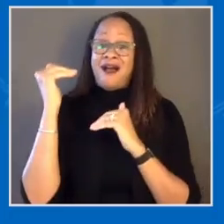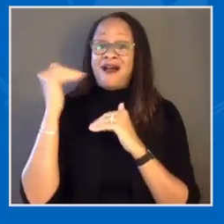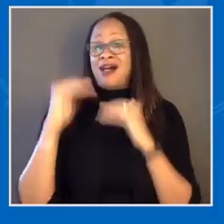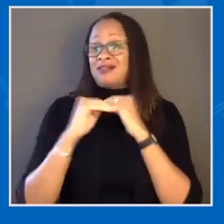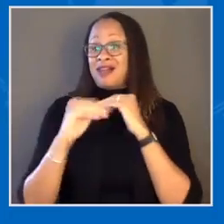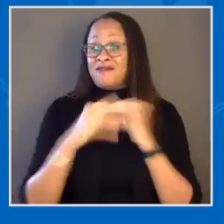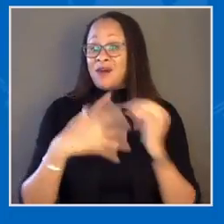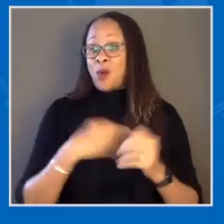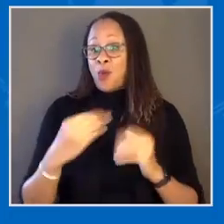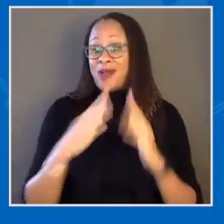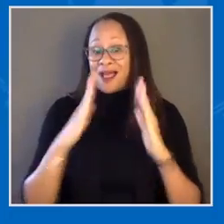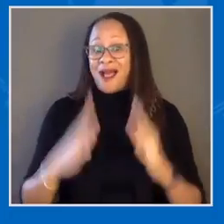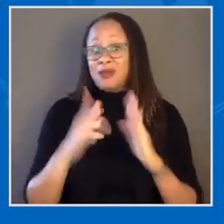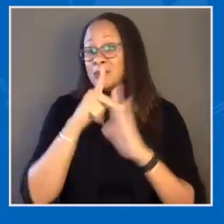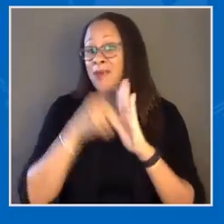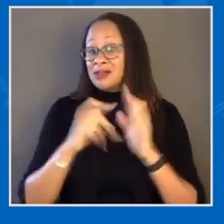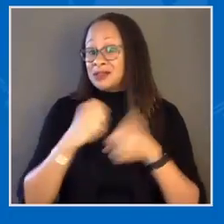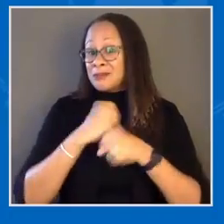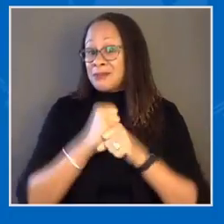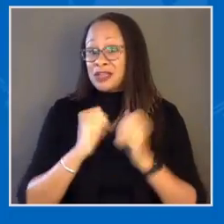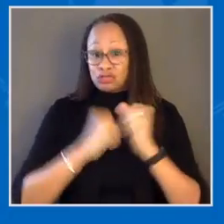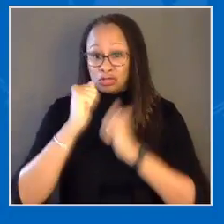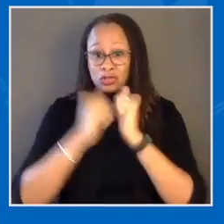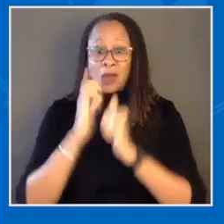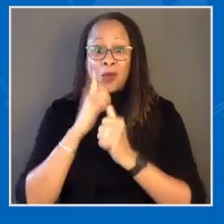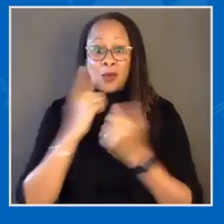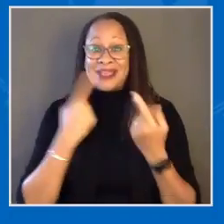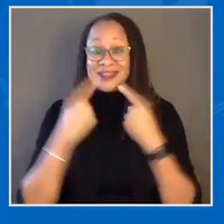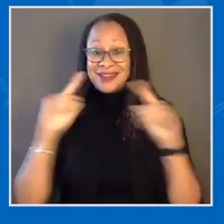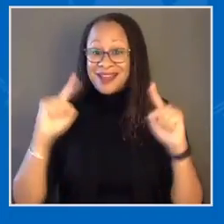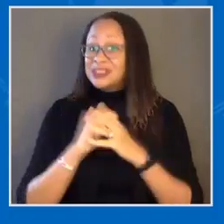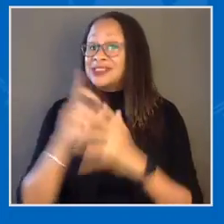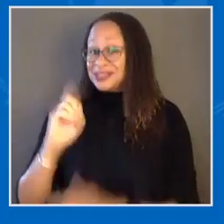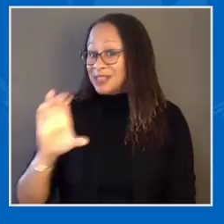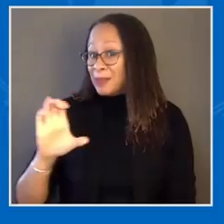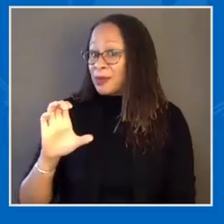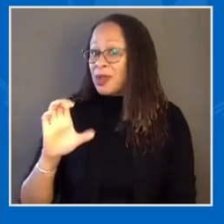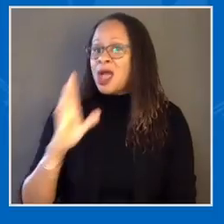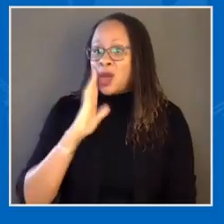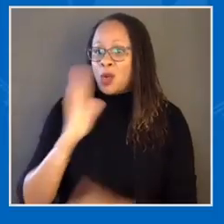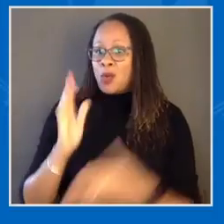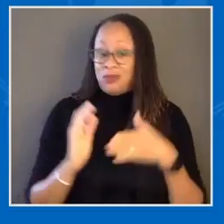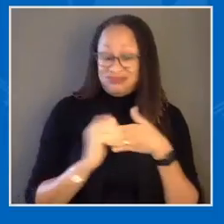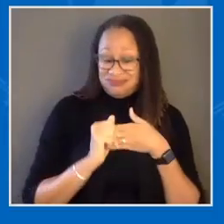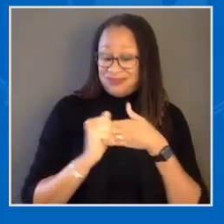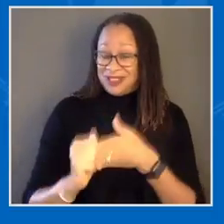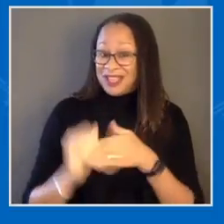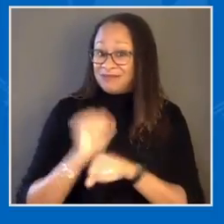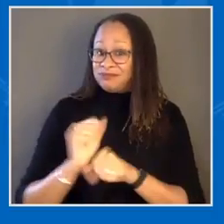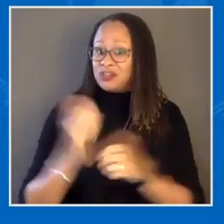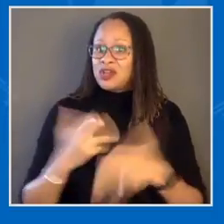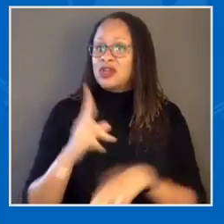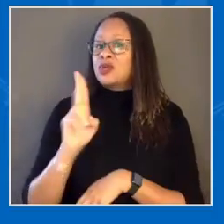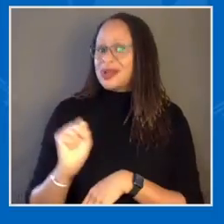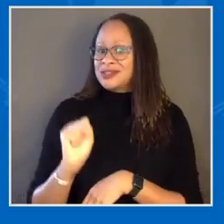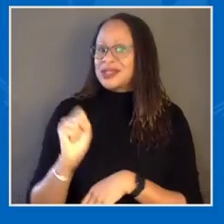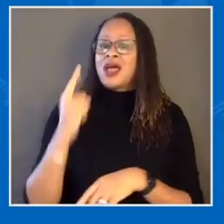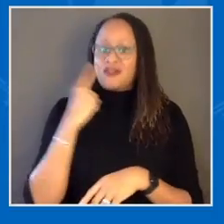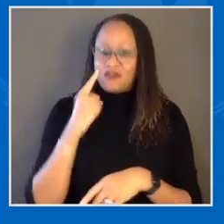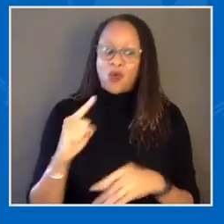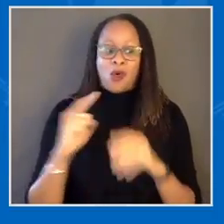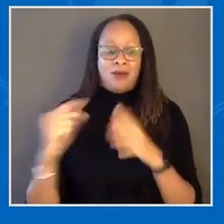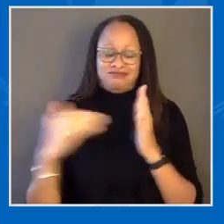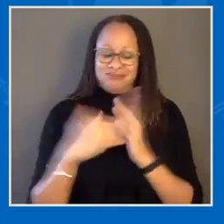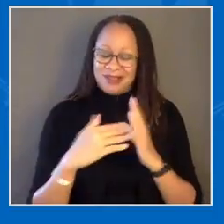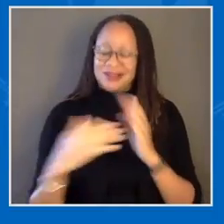policy-making structure to be announced in December. And that'll lead efforts here in the United States to combat the climate crisis, mobilize